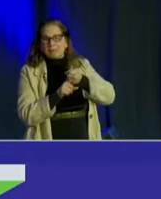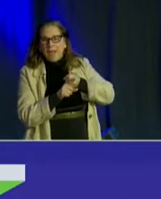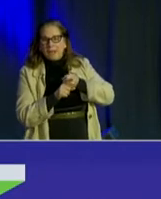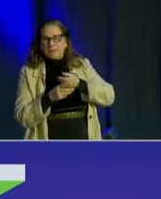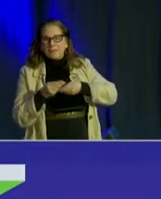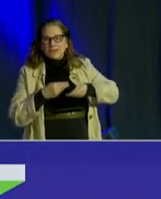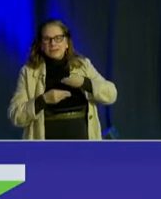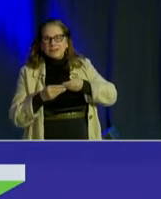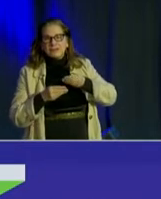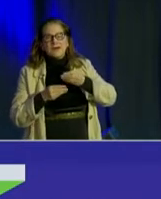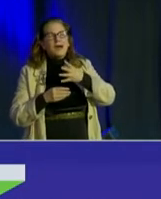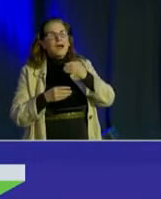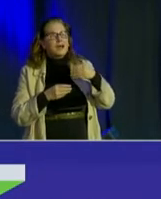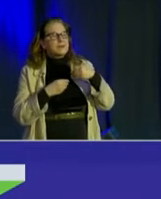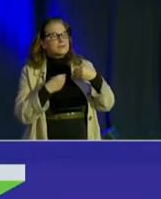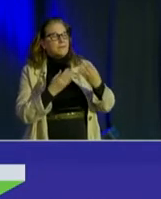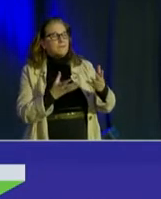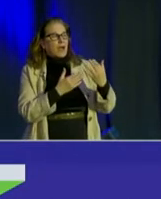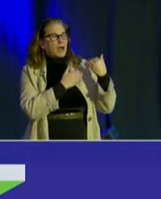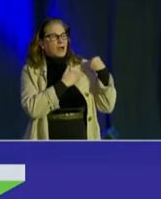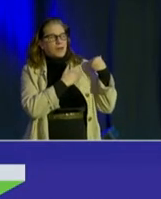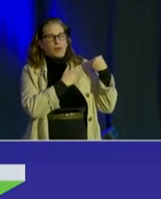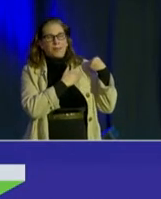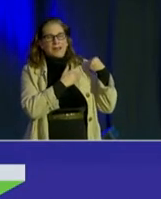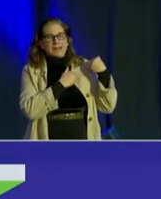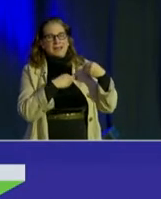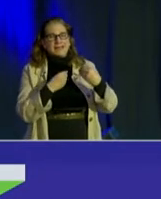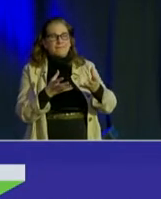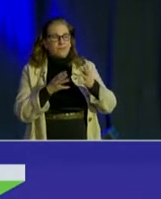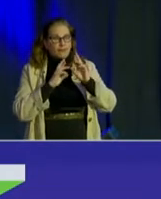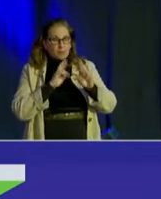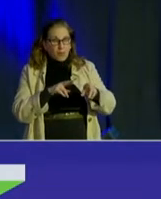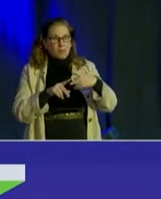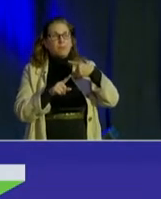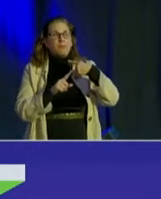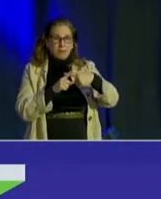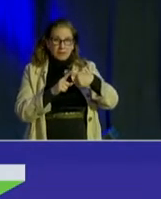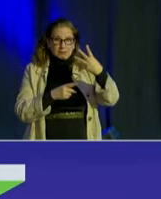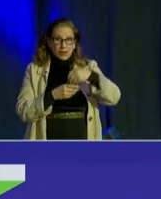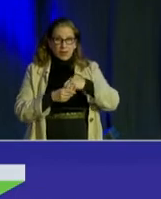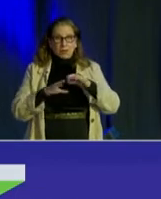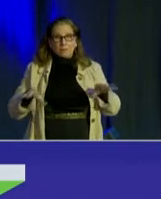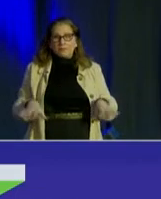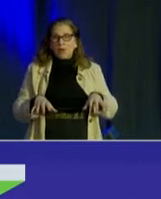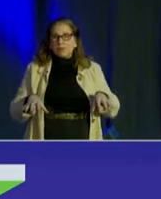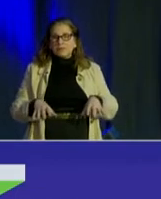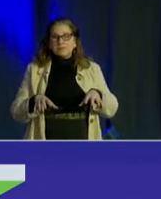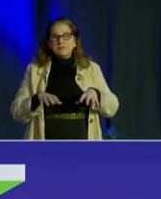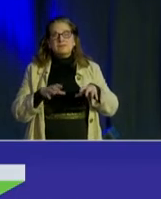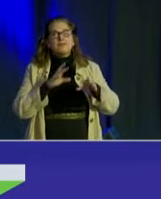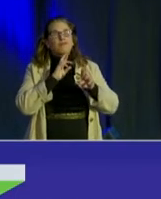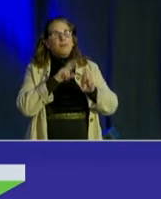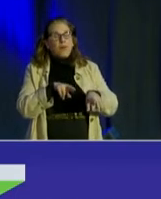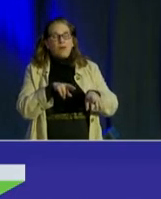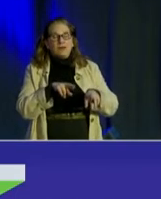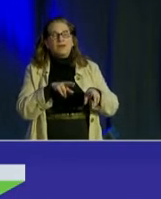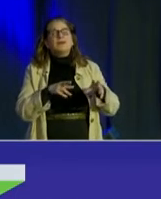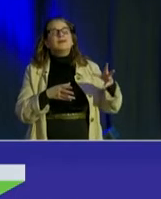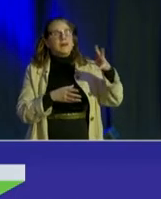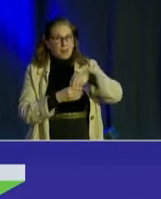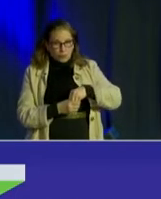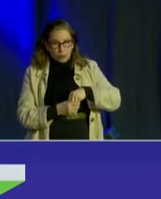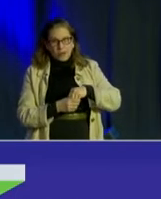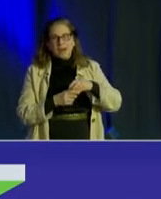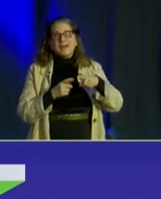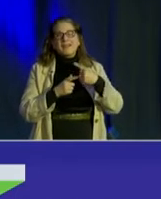performance oversight reports, and we deliver those to Council and to the public, and then talk to you about how well we did. And then finally,